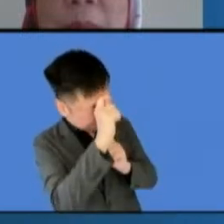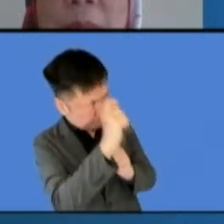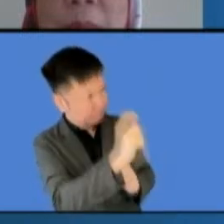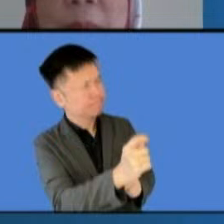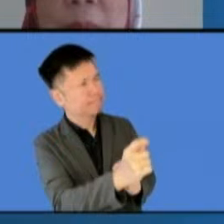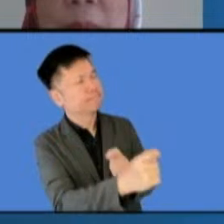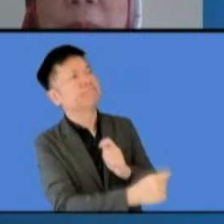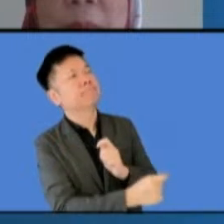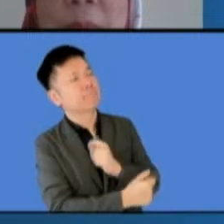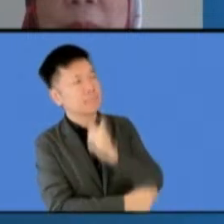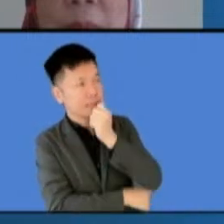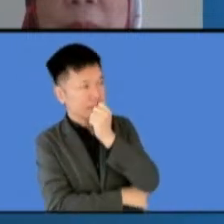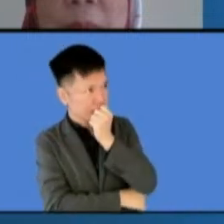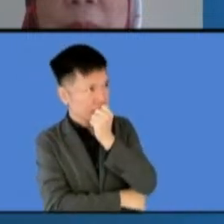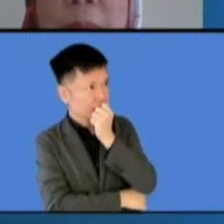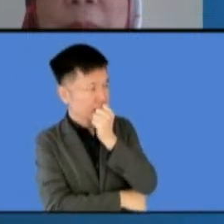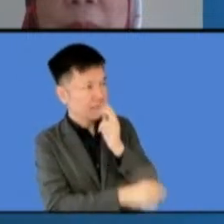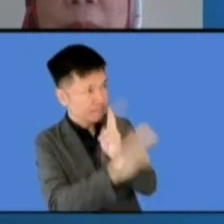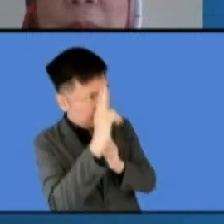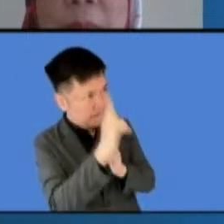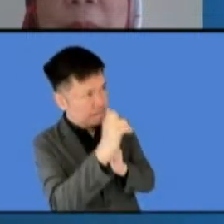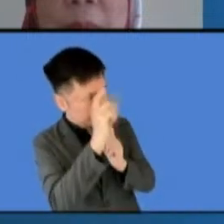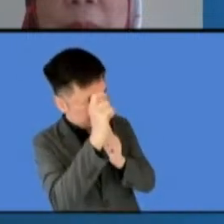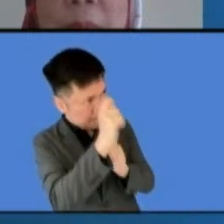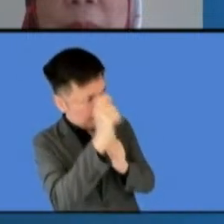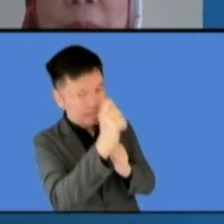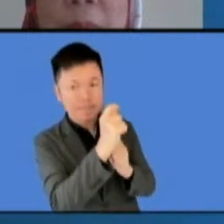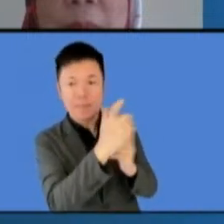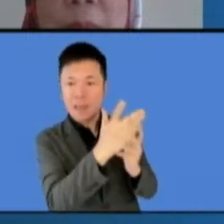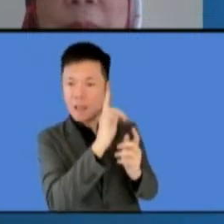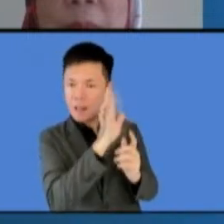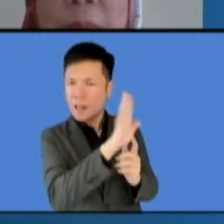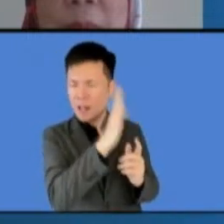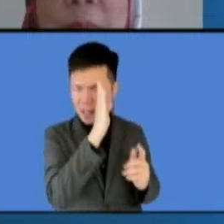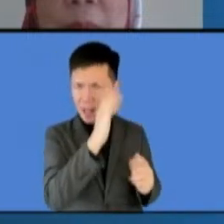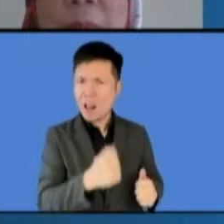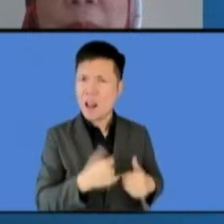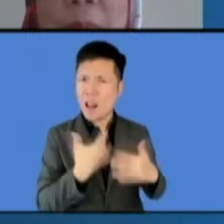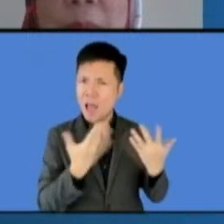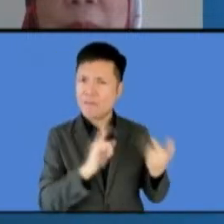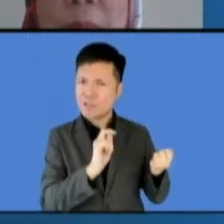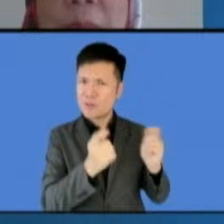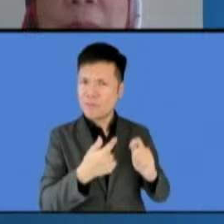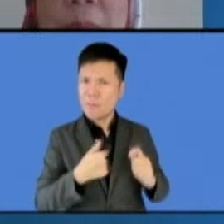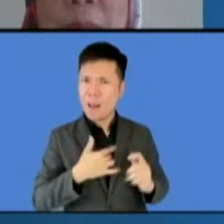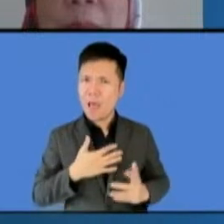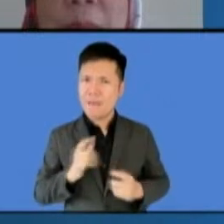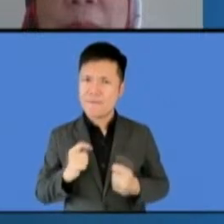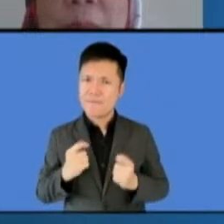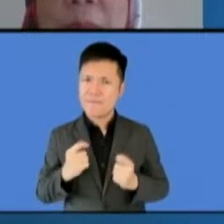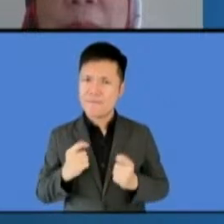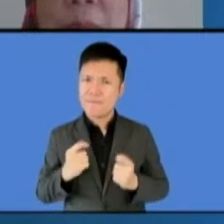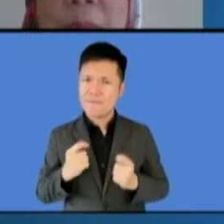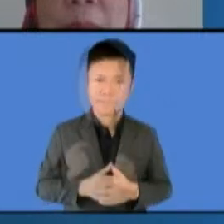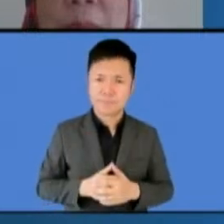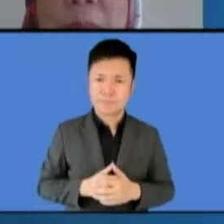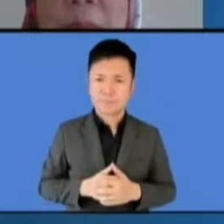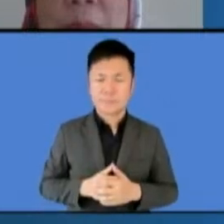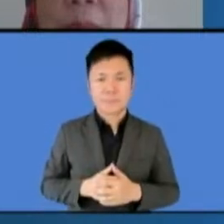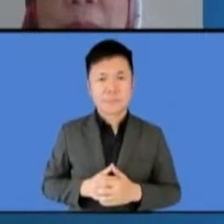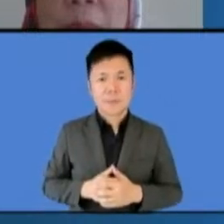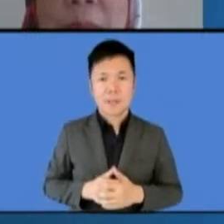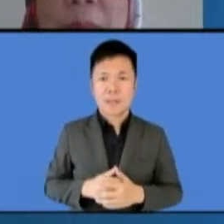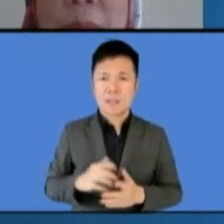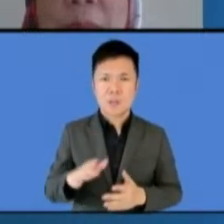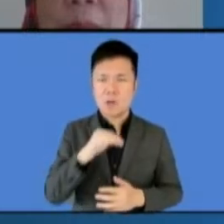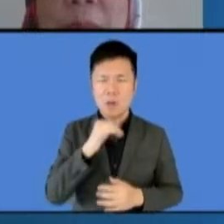older generations, and understanding that their views are shaped by unique life experiences. I think that it's not about changing their